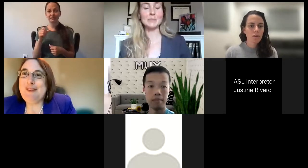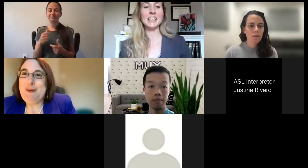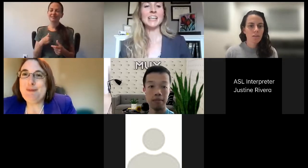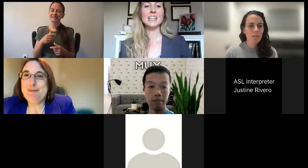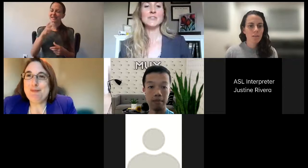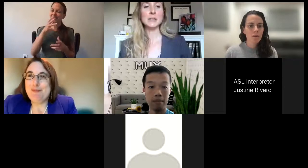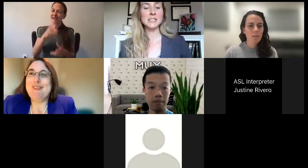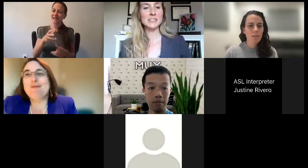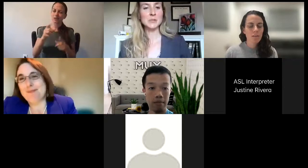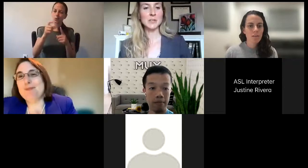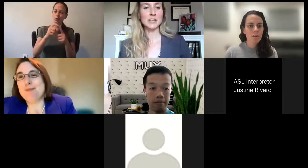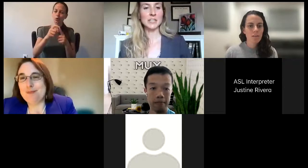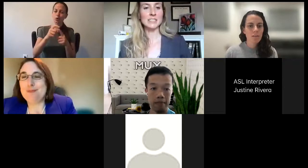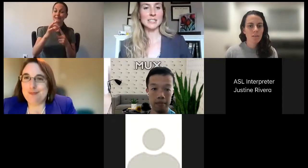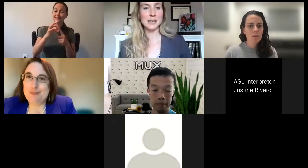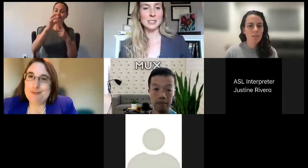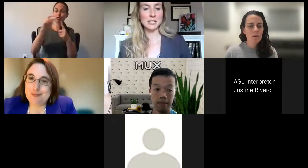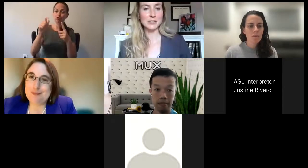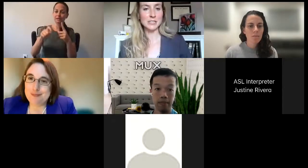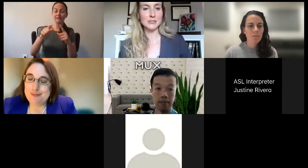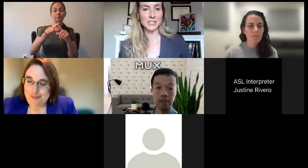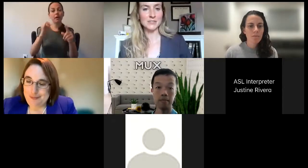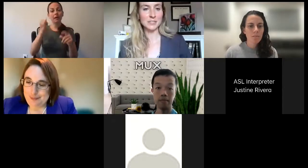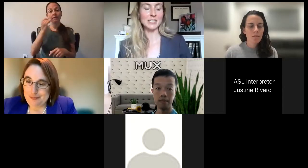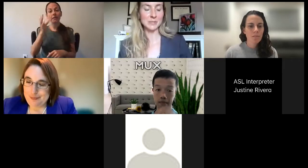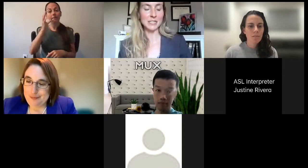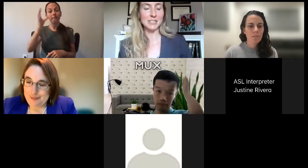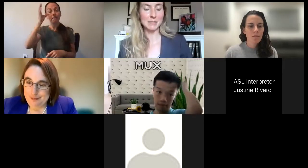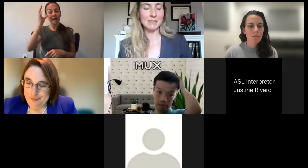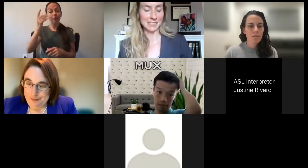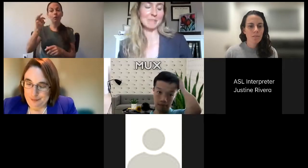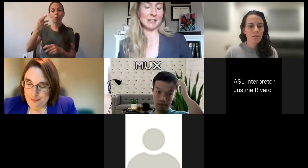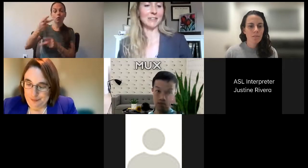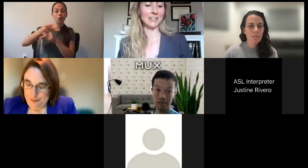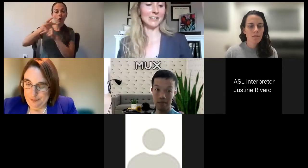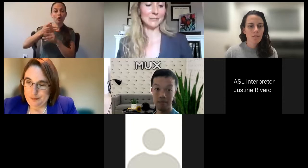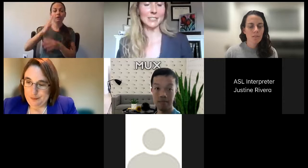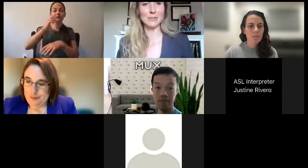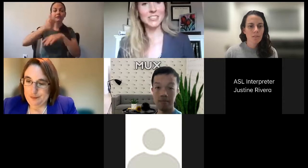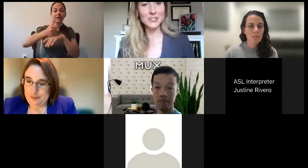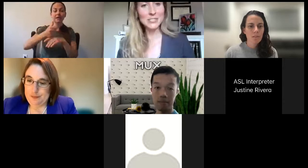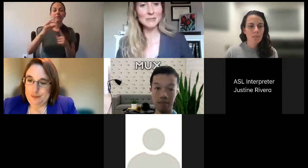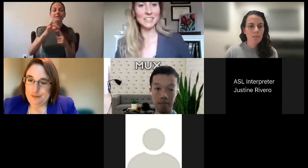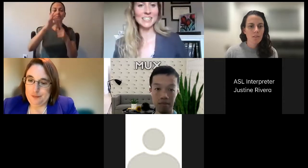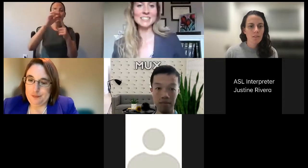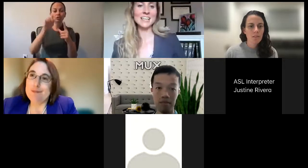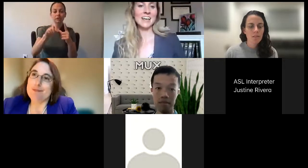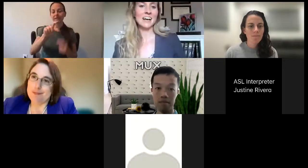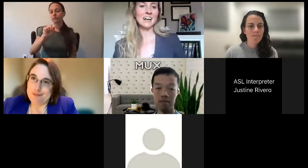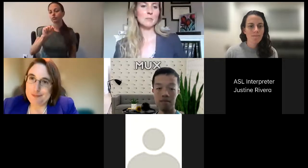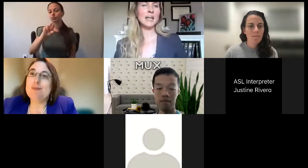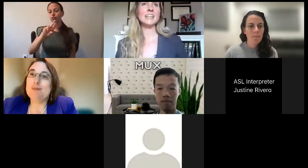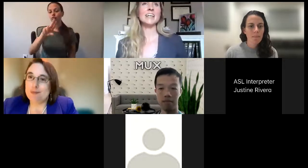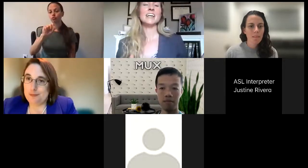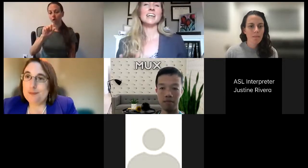special needs, but if your parents or guardians set up a special needs trust for you, that's what they've typically been called. I call them disability trusts with my clients.